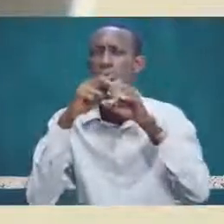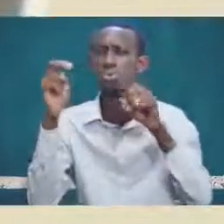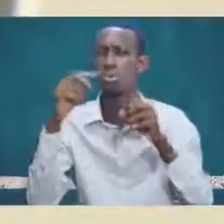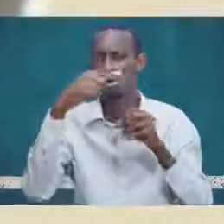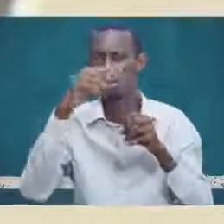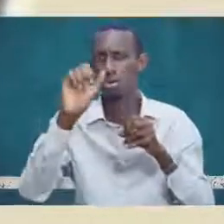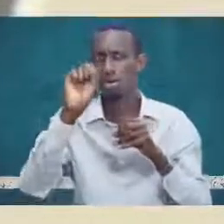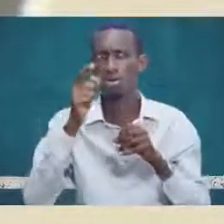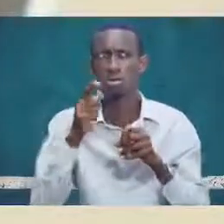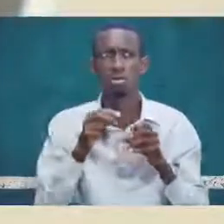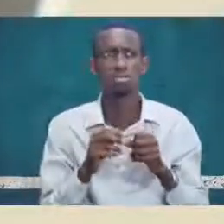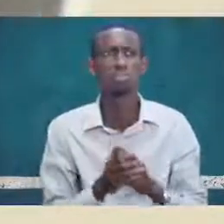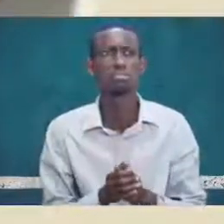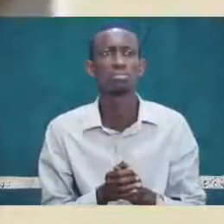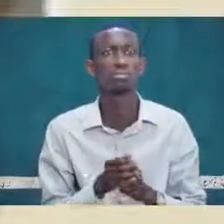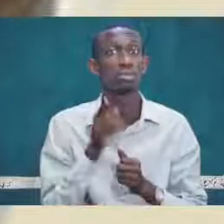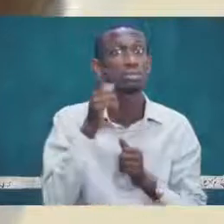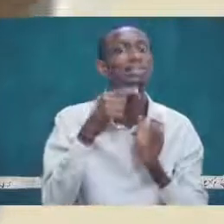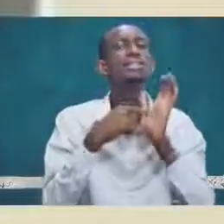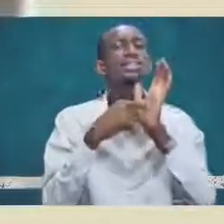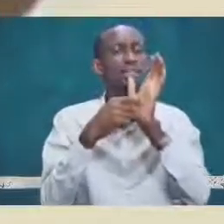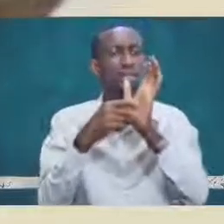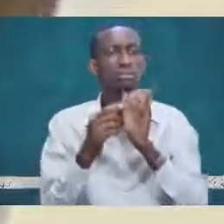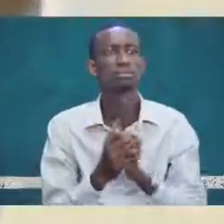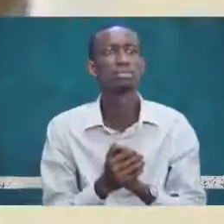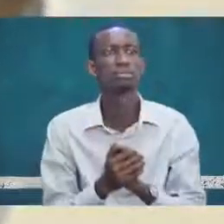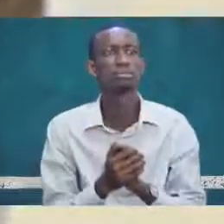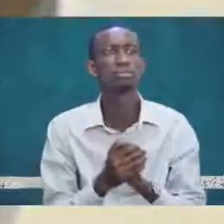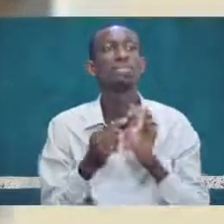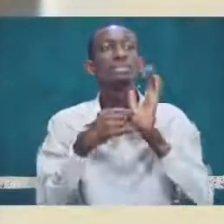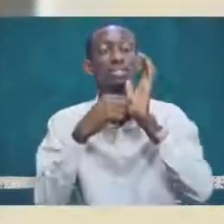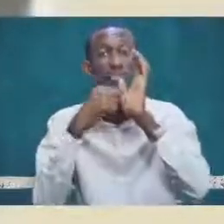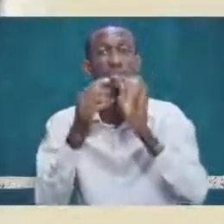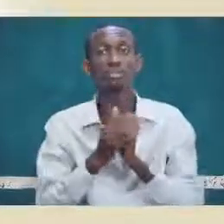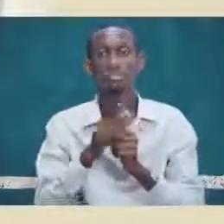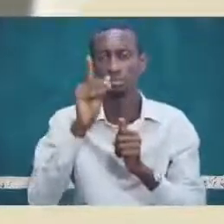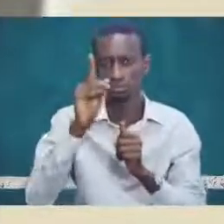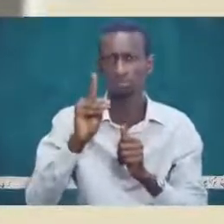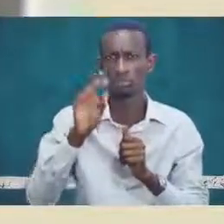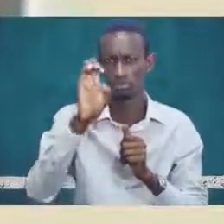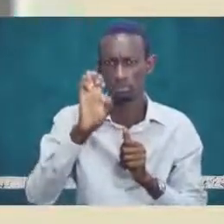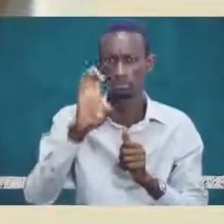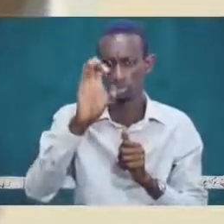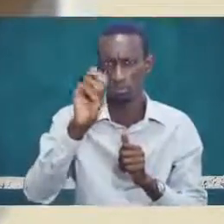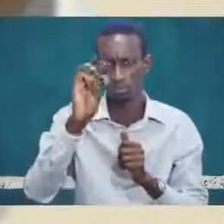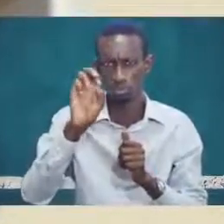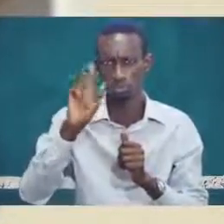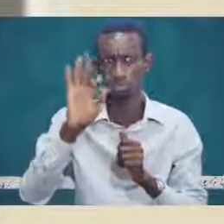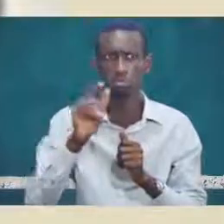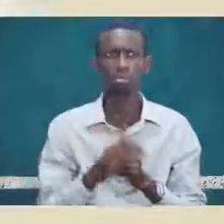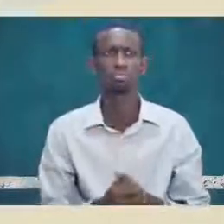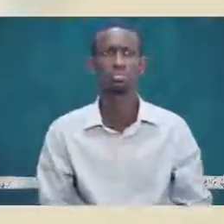that escape of the gas indicates that there is decomposition is taking